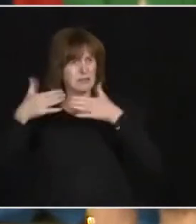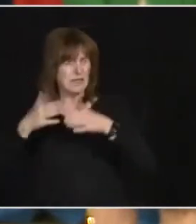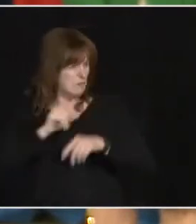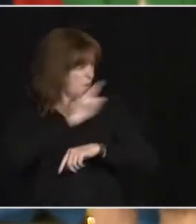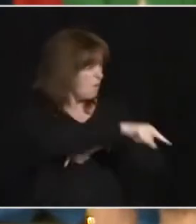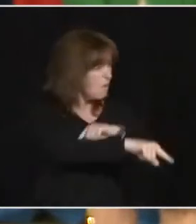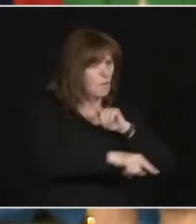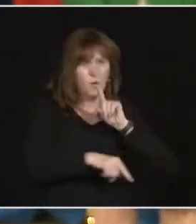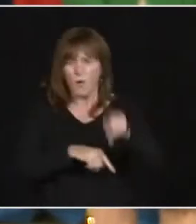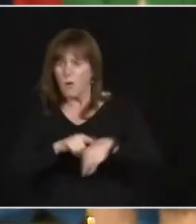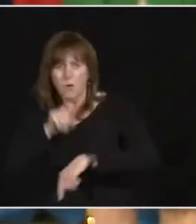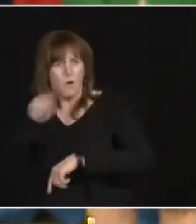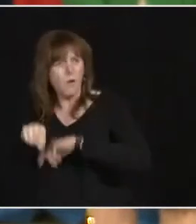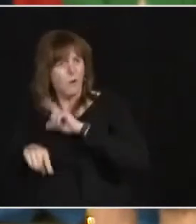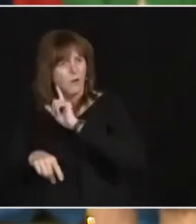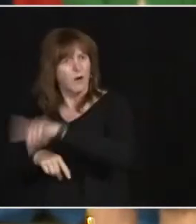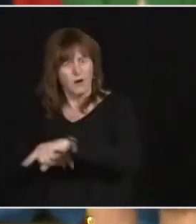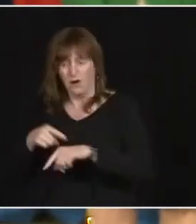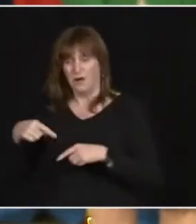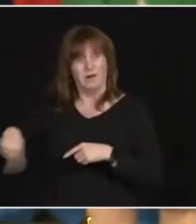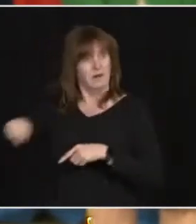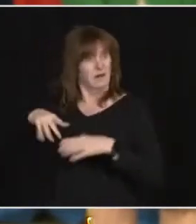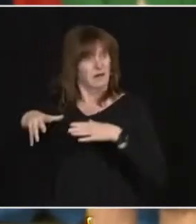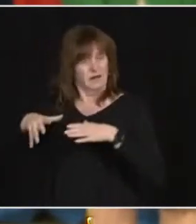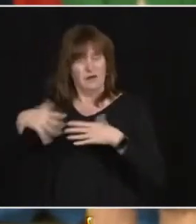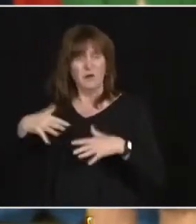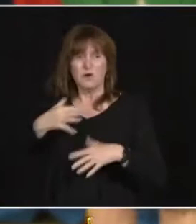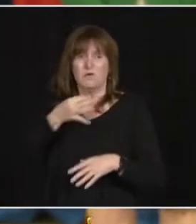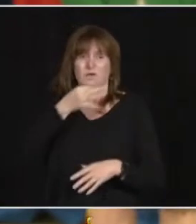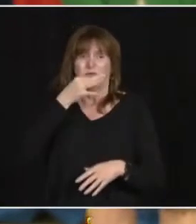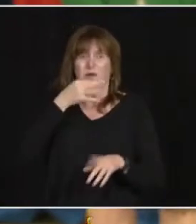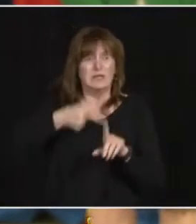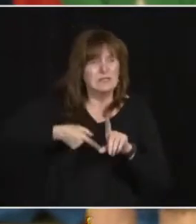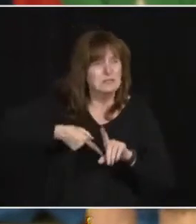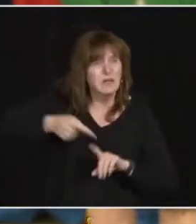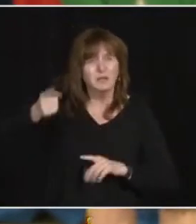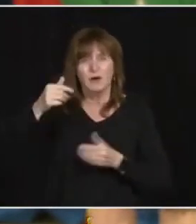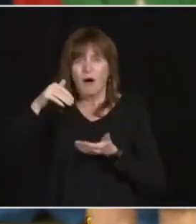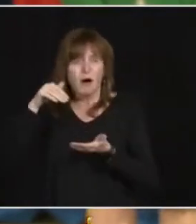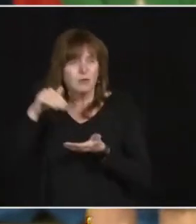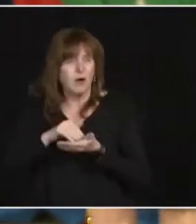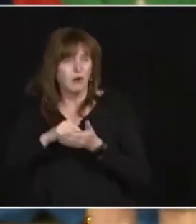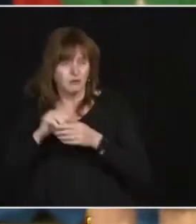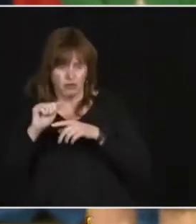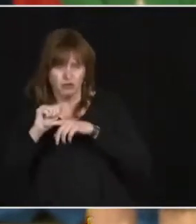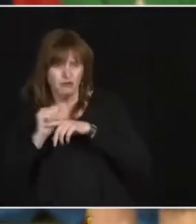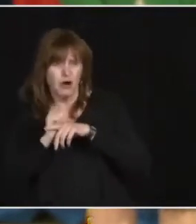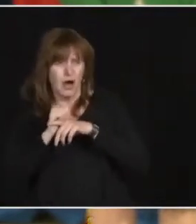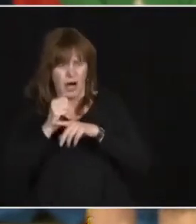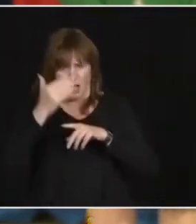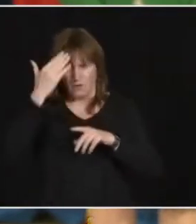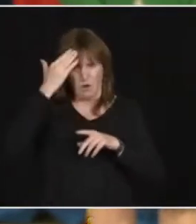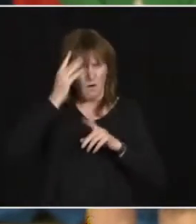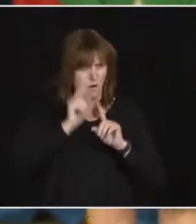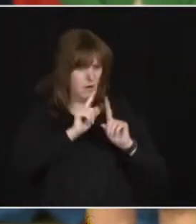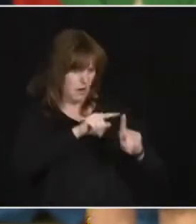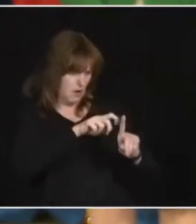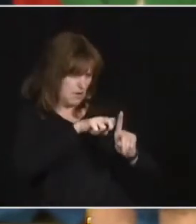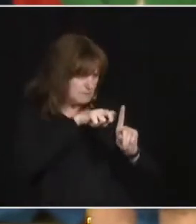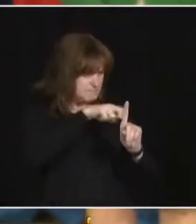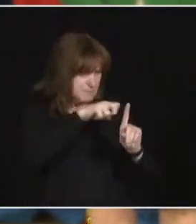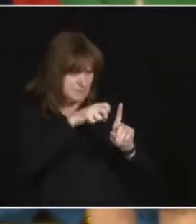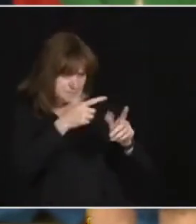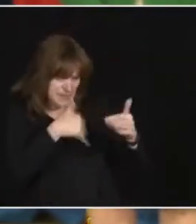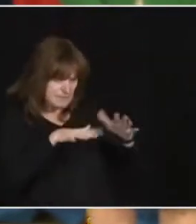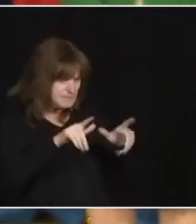very best specialists who are trained in the detection, prevention, and containment of